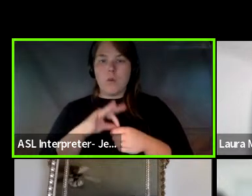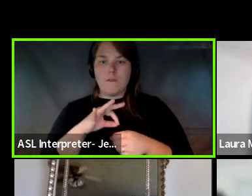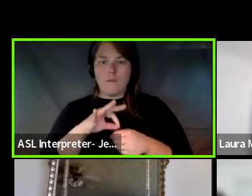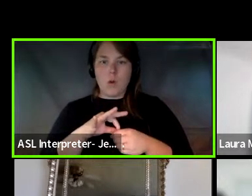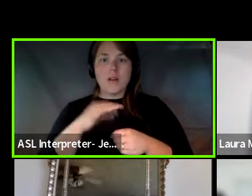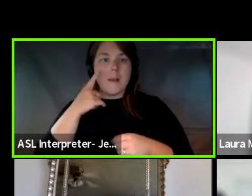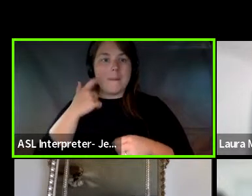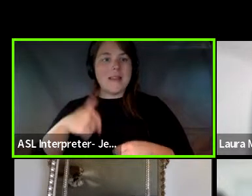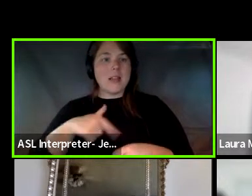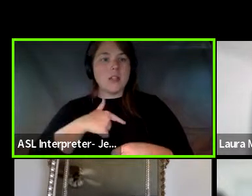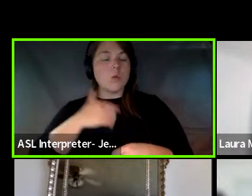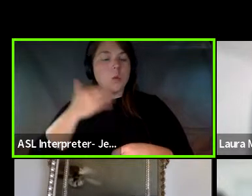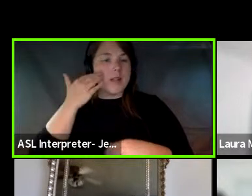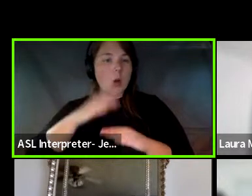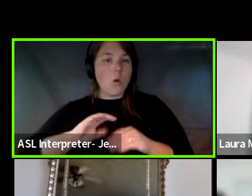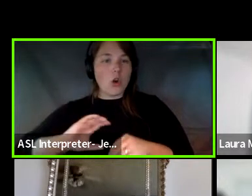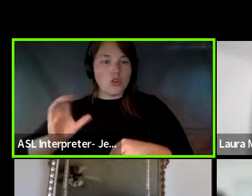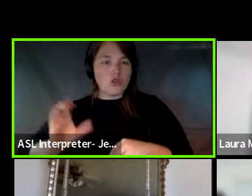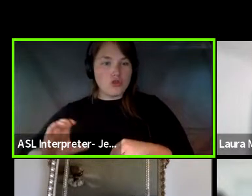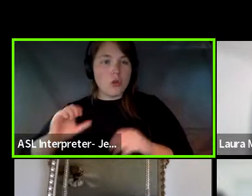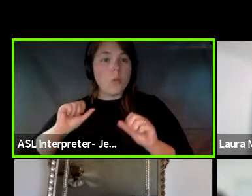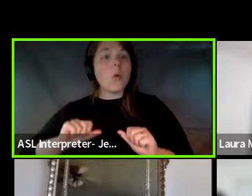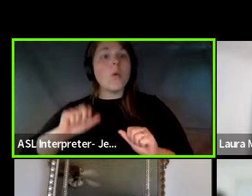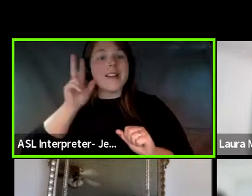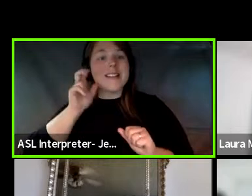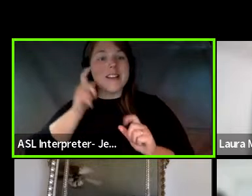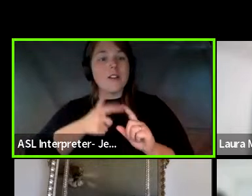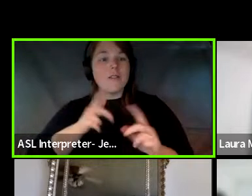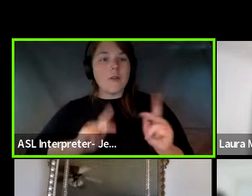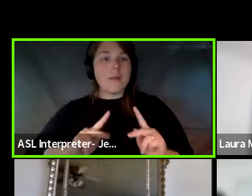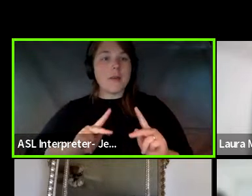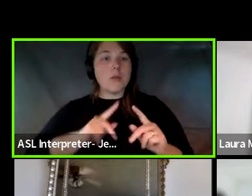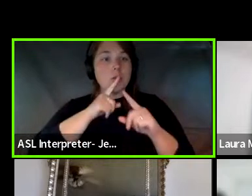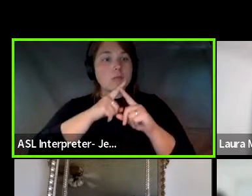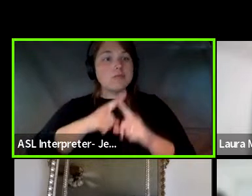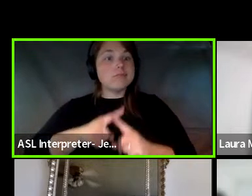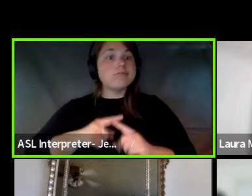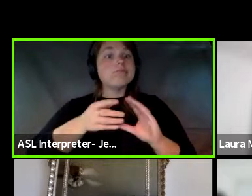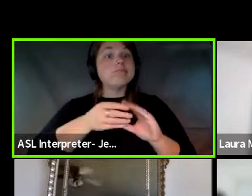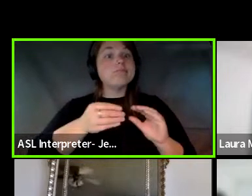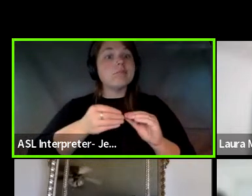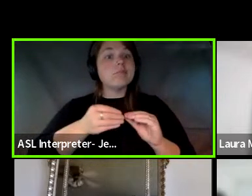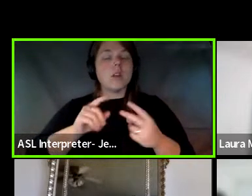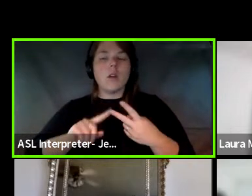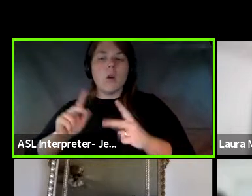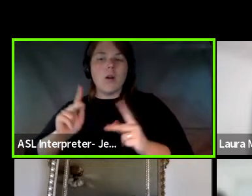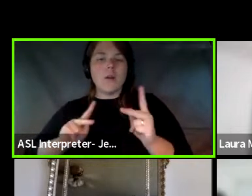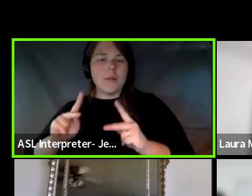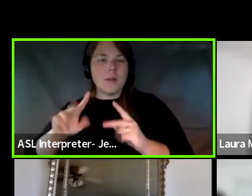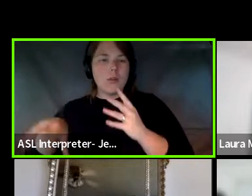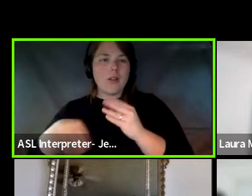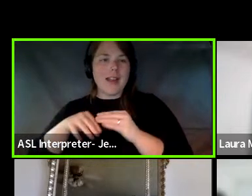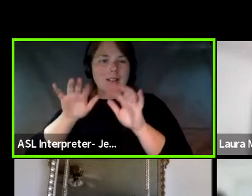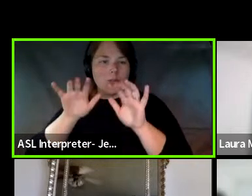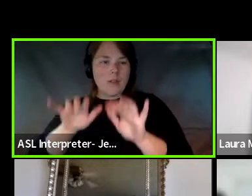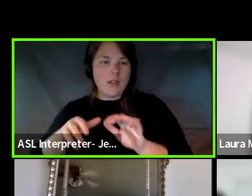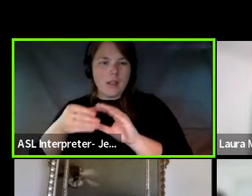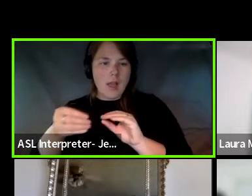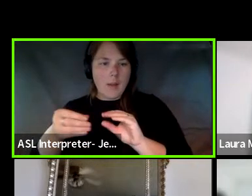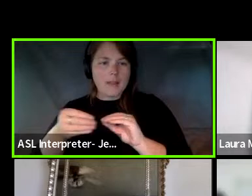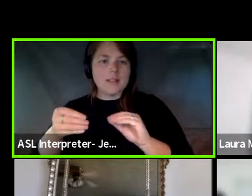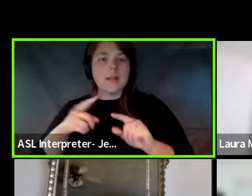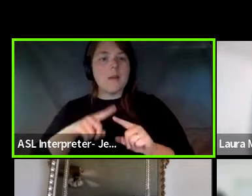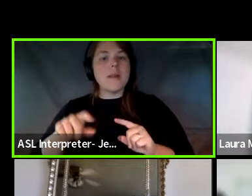that on Zoom we can hear from folks that unmute and share, or folks that are on adding to the comments, but it